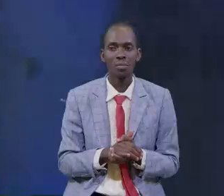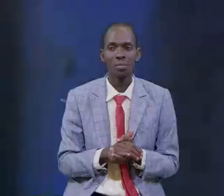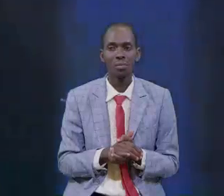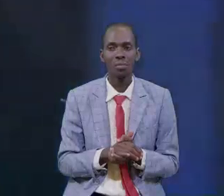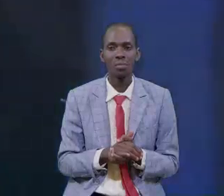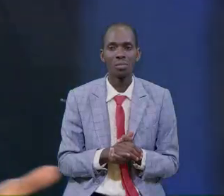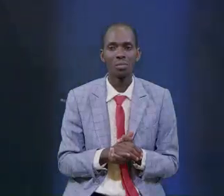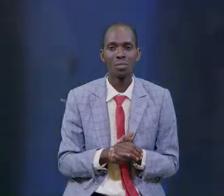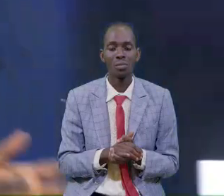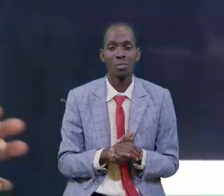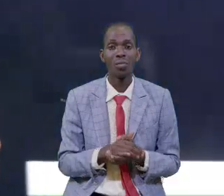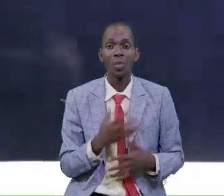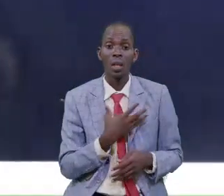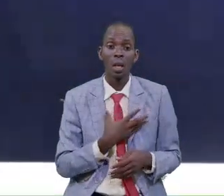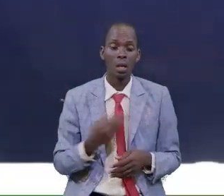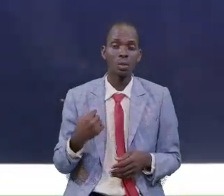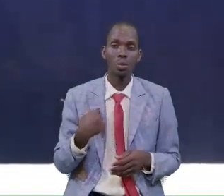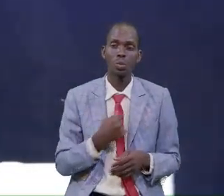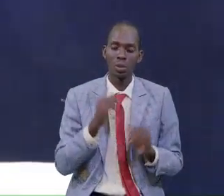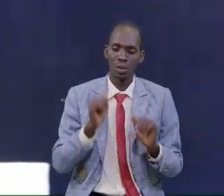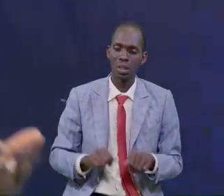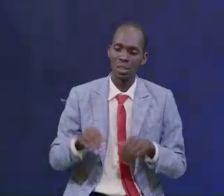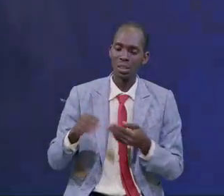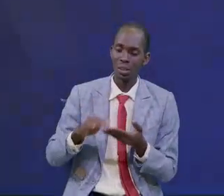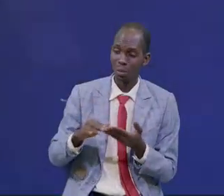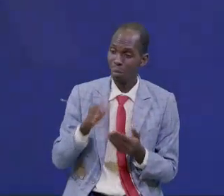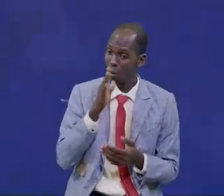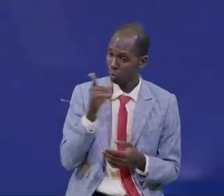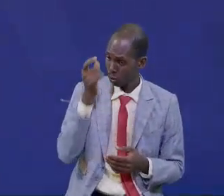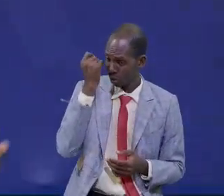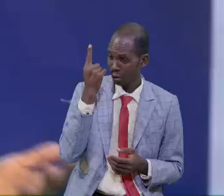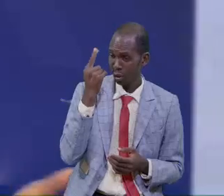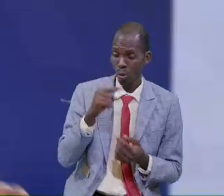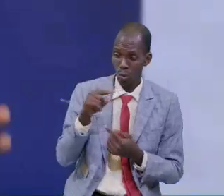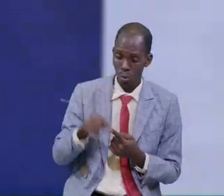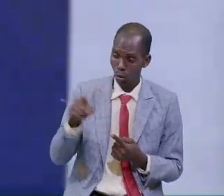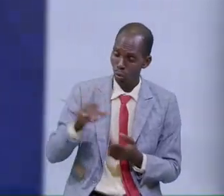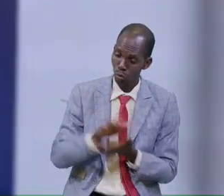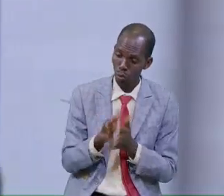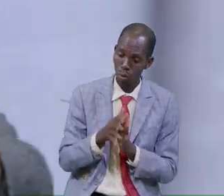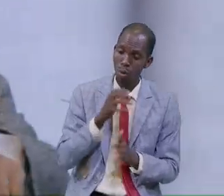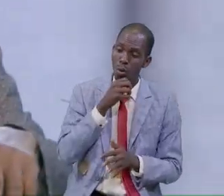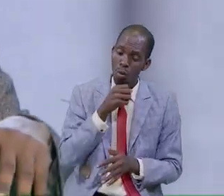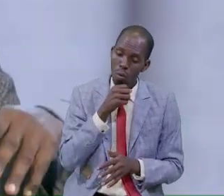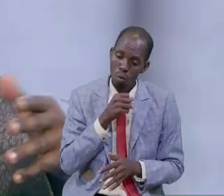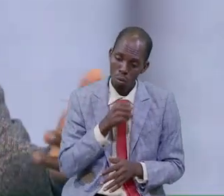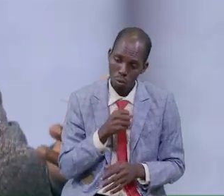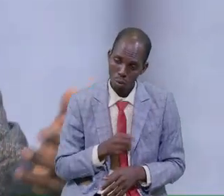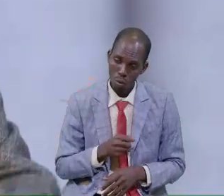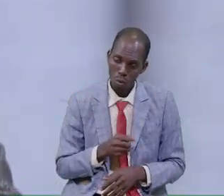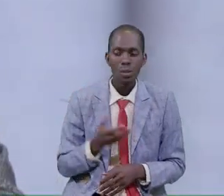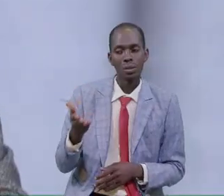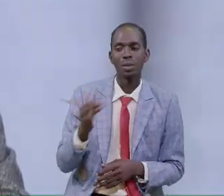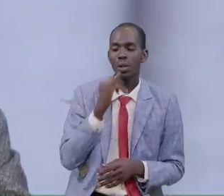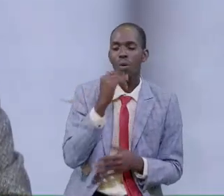And we can even say, Mama, you understand, when we're getting old and old and old, there is old